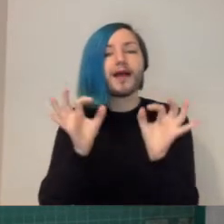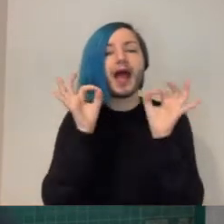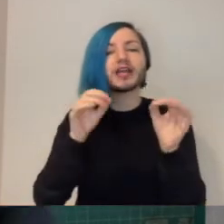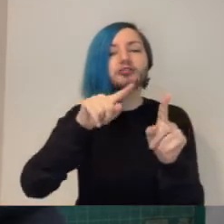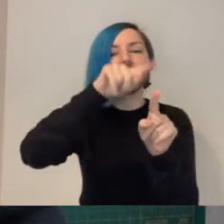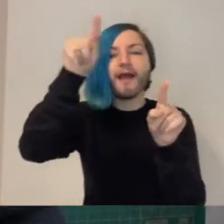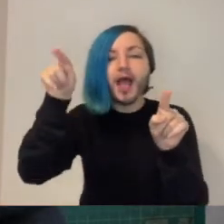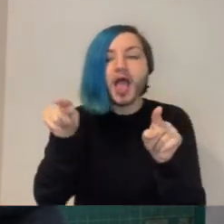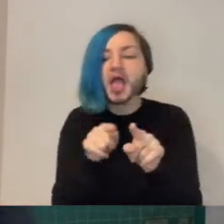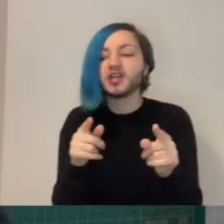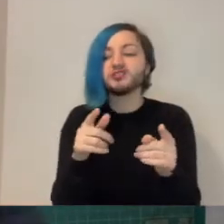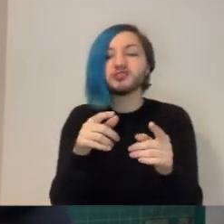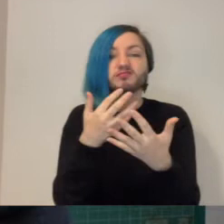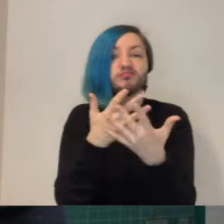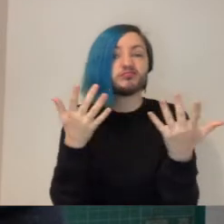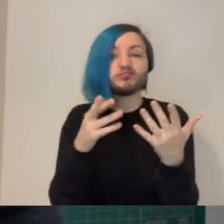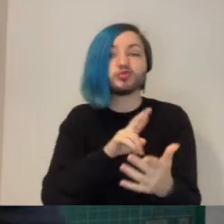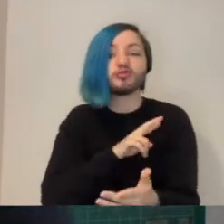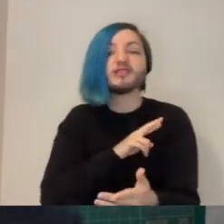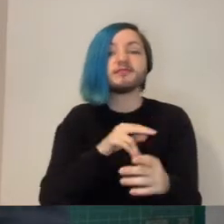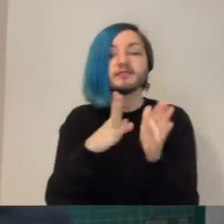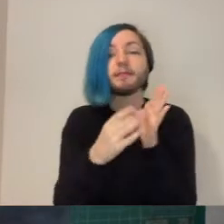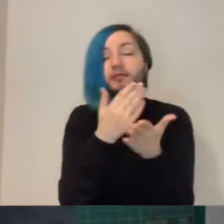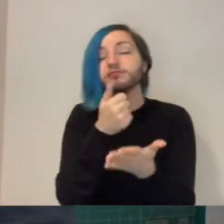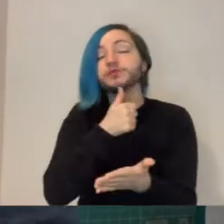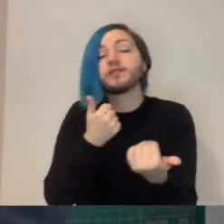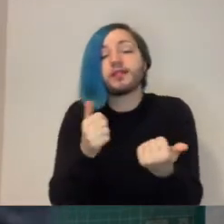and you want to get a nice accurate temp outline.